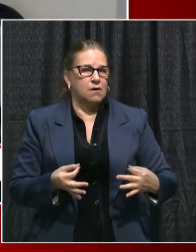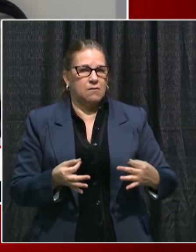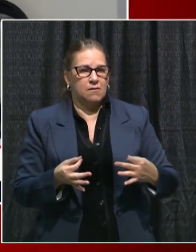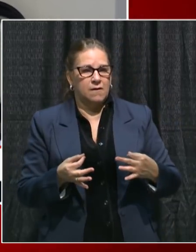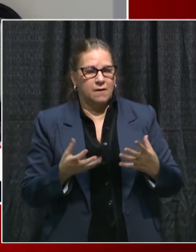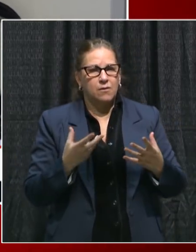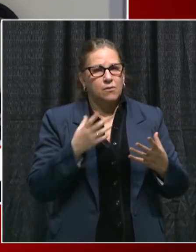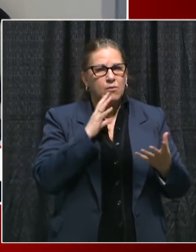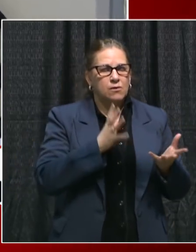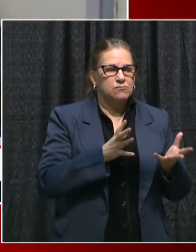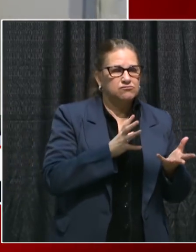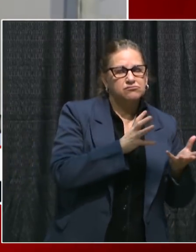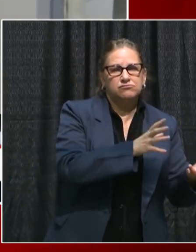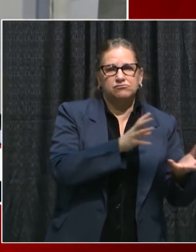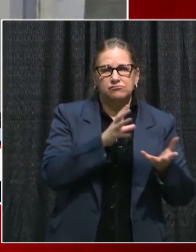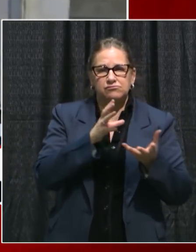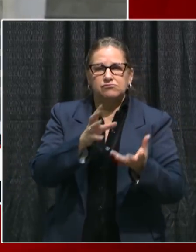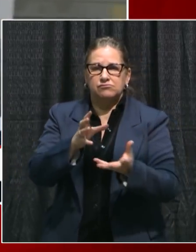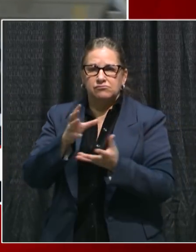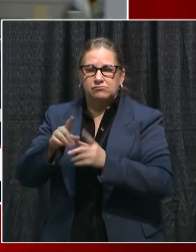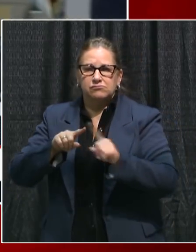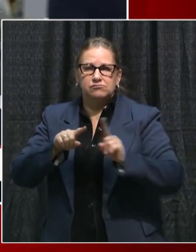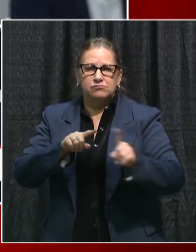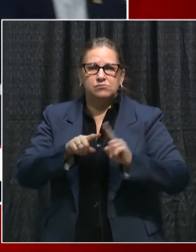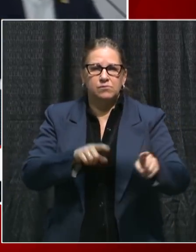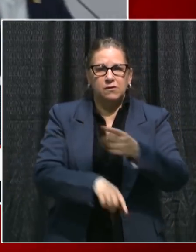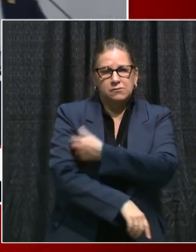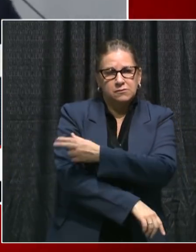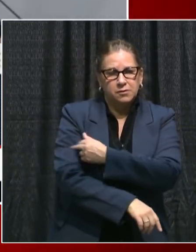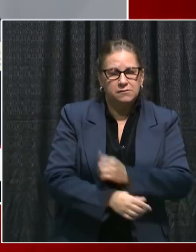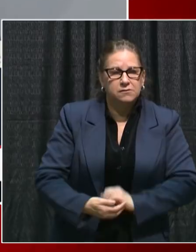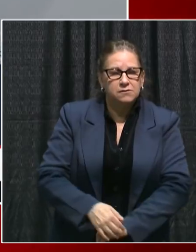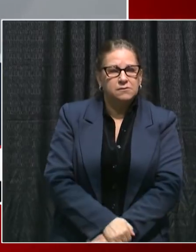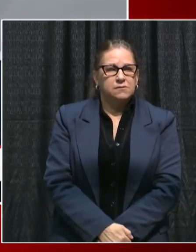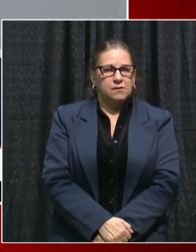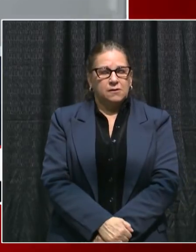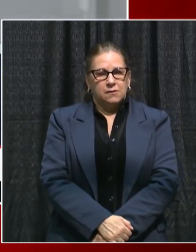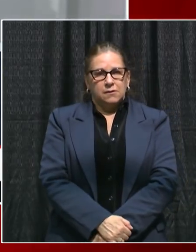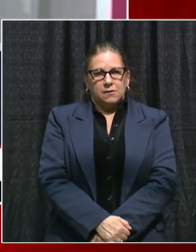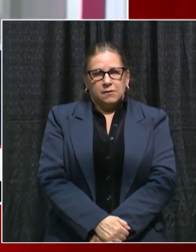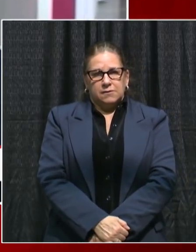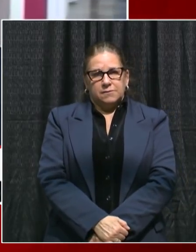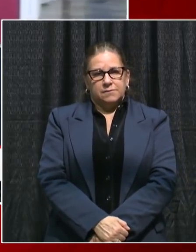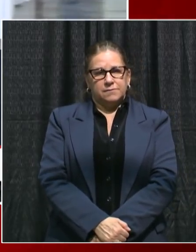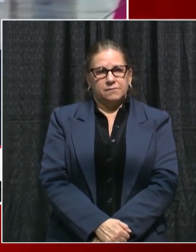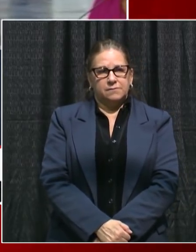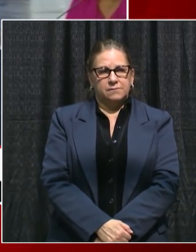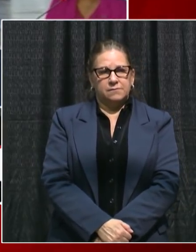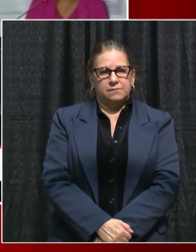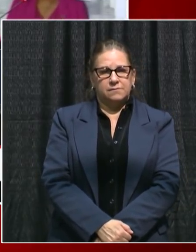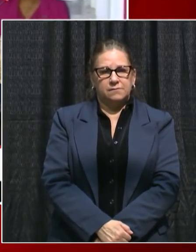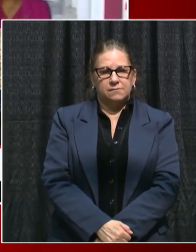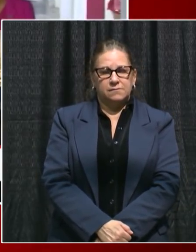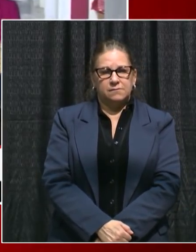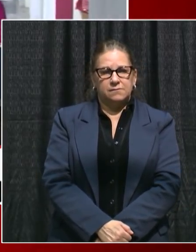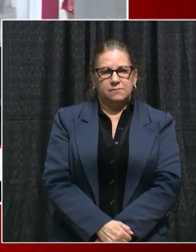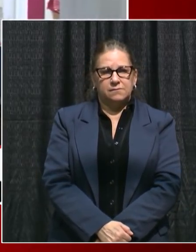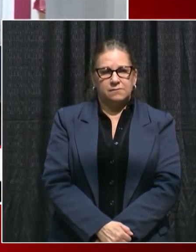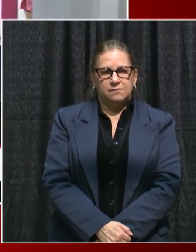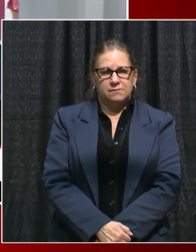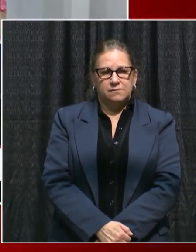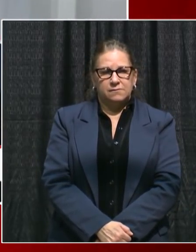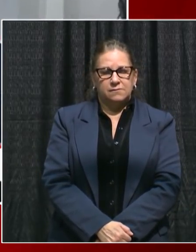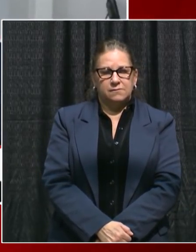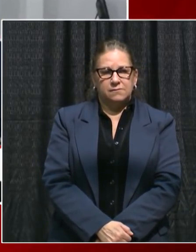Yes. So what has to happen? What's the trigger for activating this